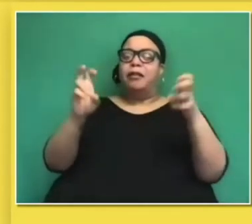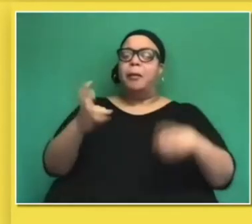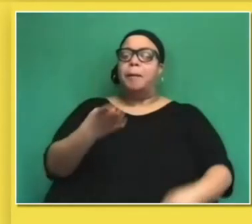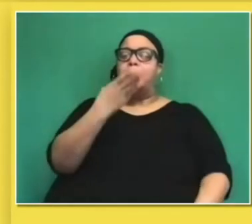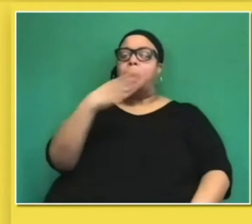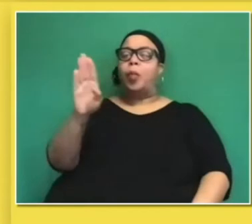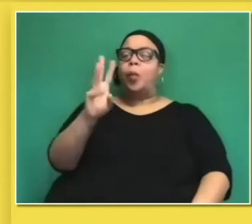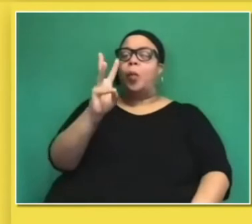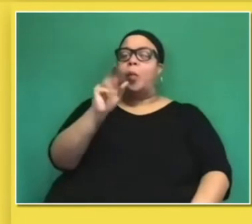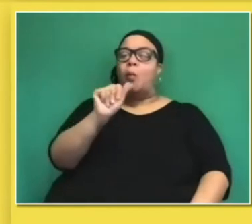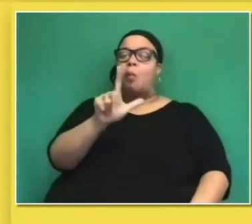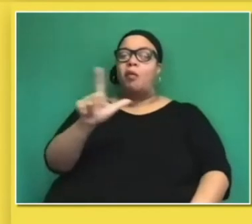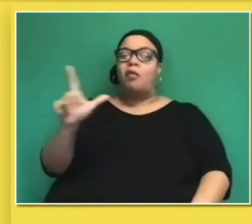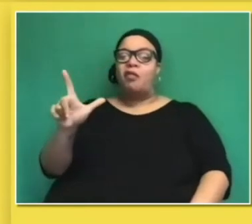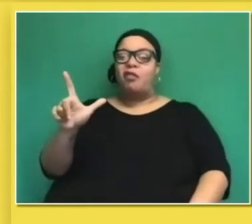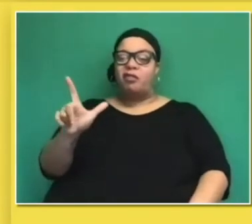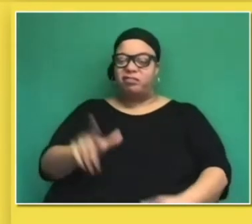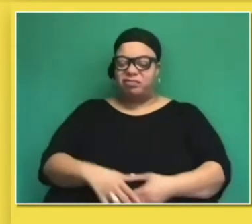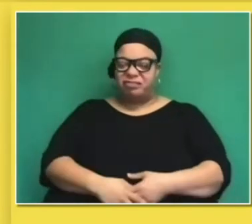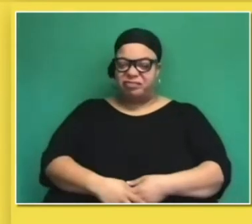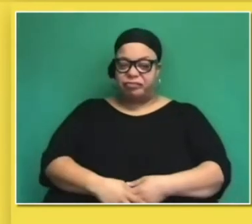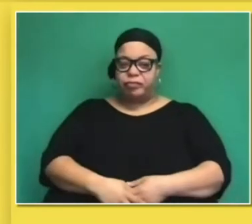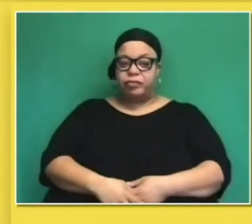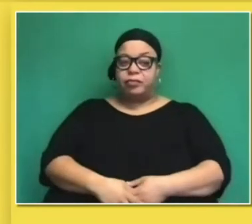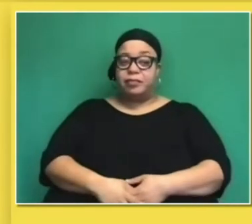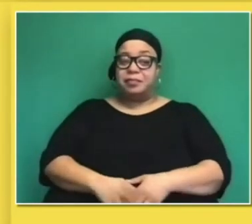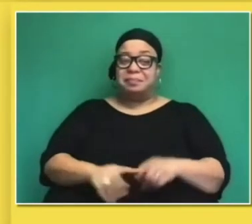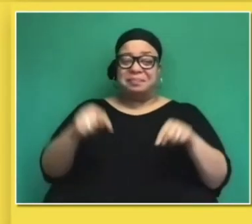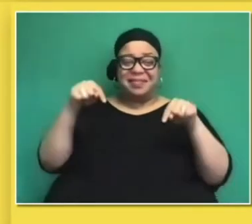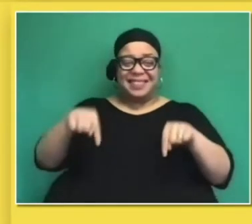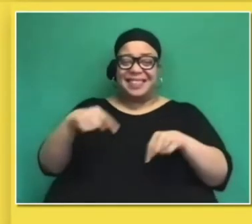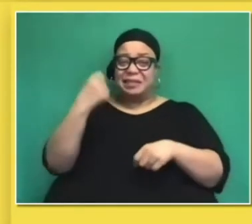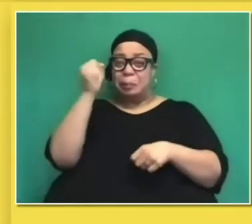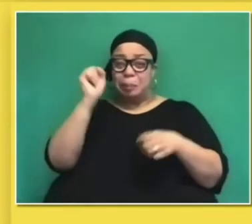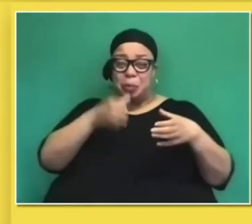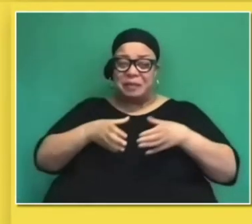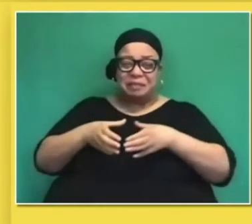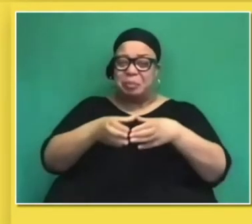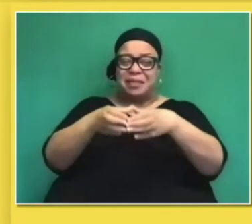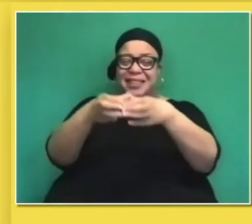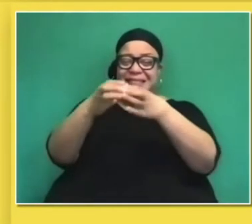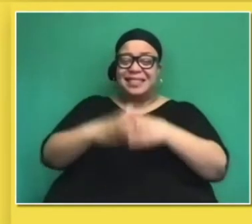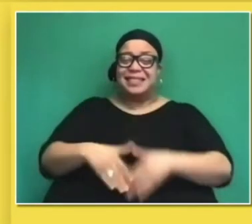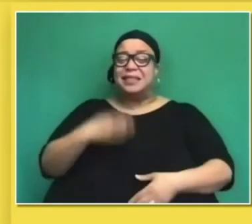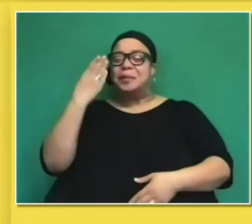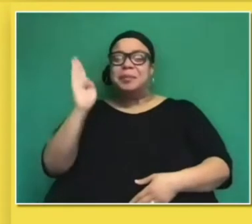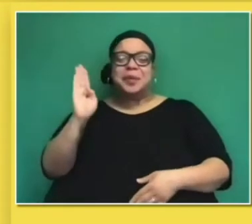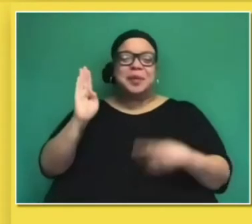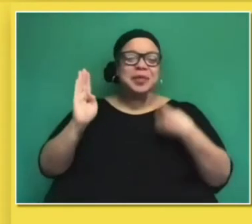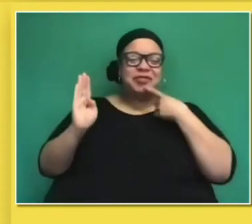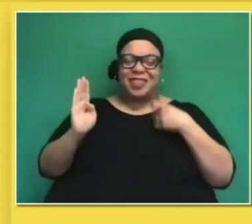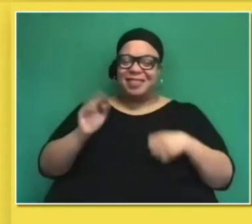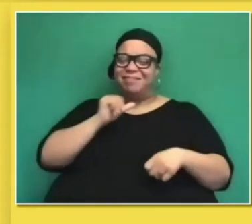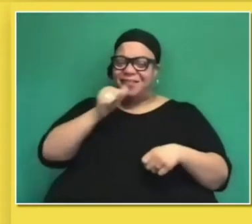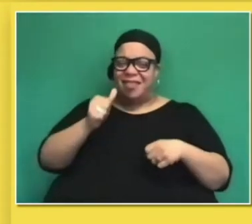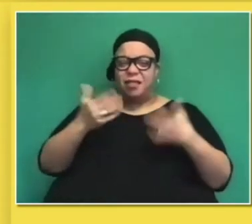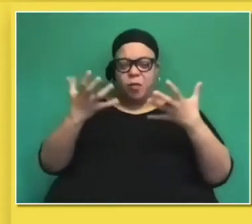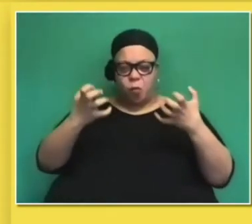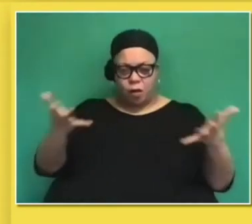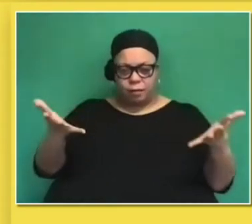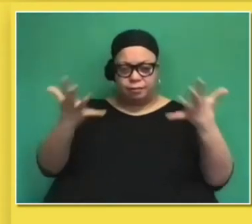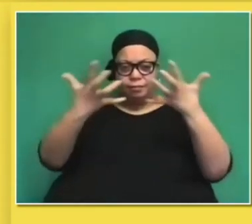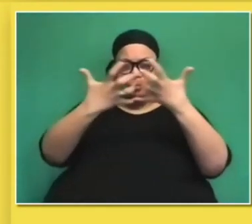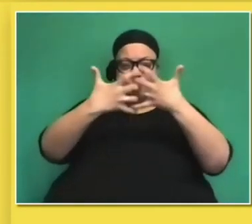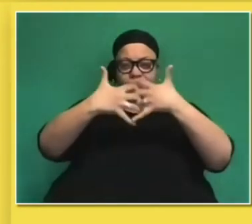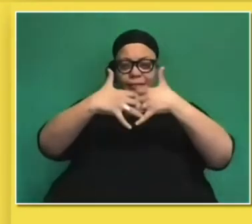wall. It's fusion coalitions. It's lifting up poor and low wealth people around an agenda and